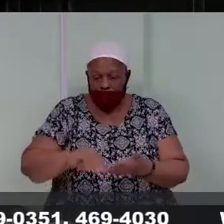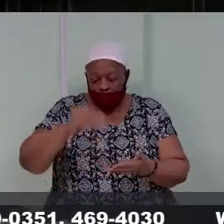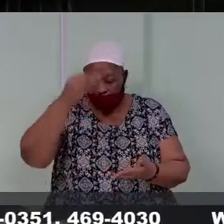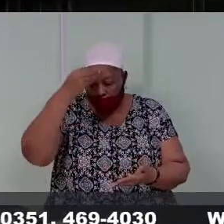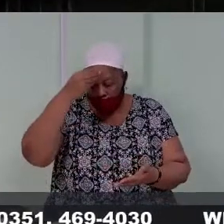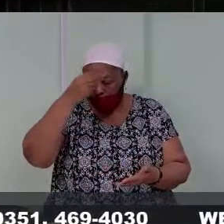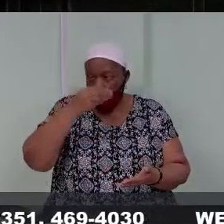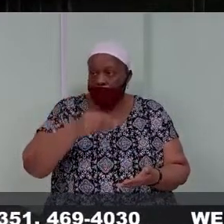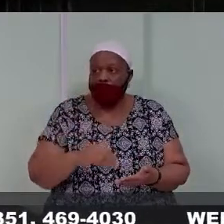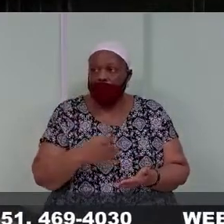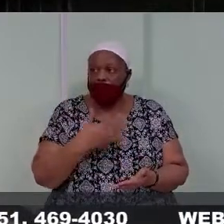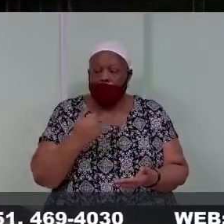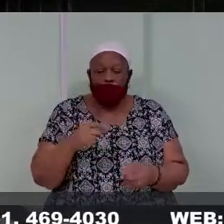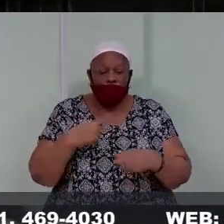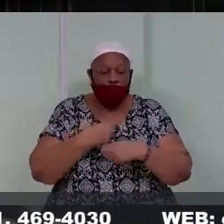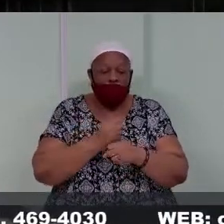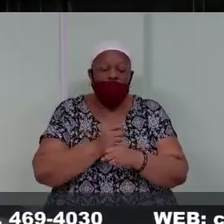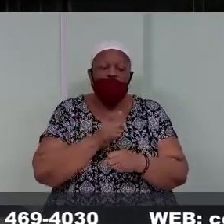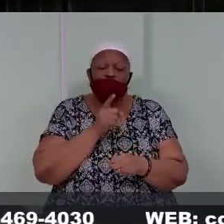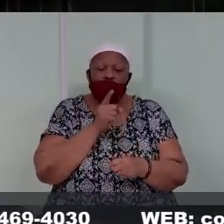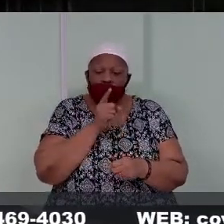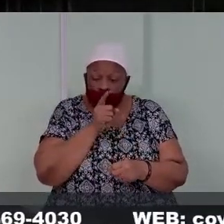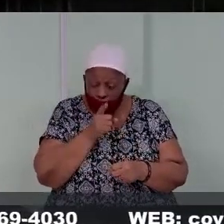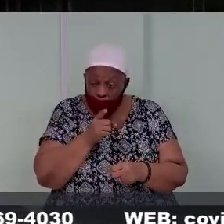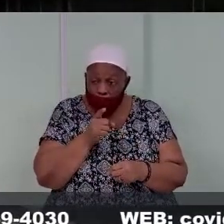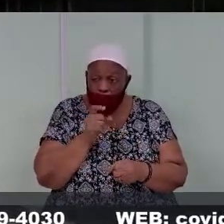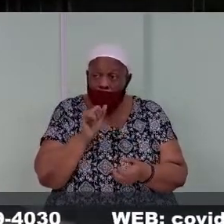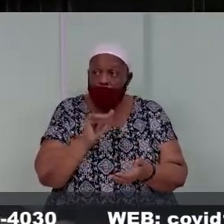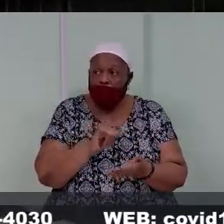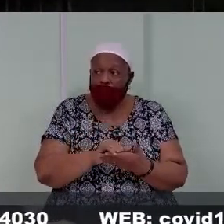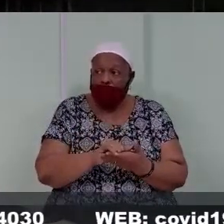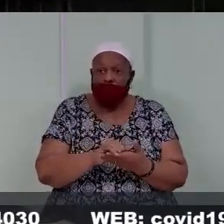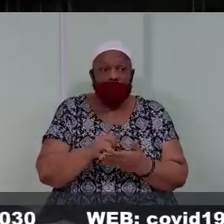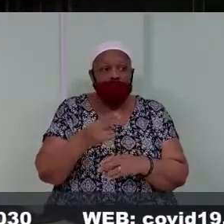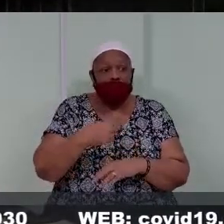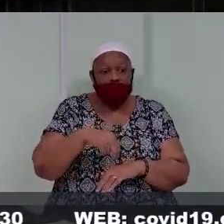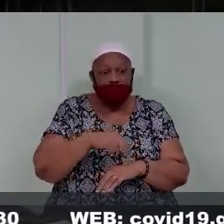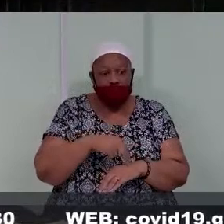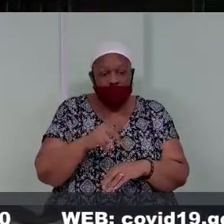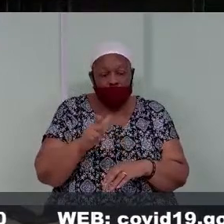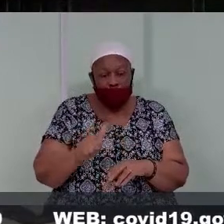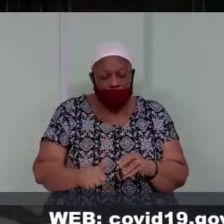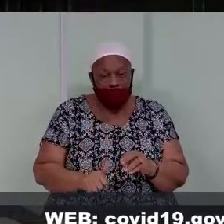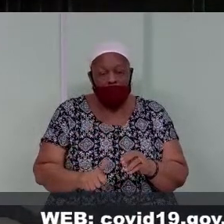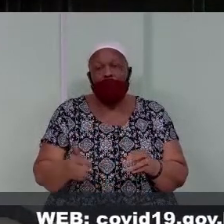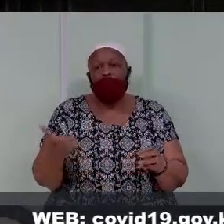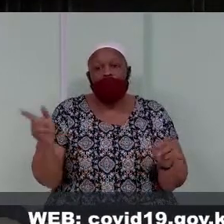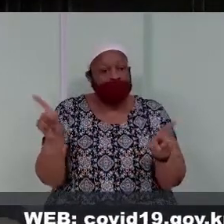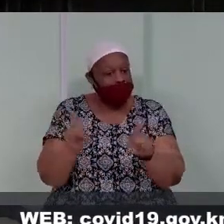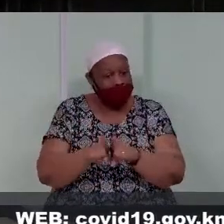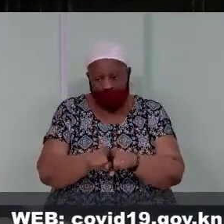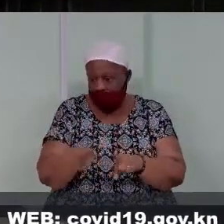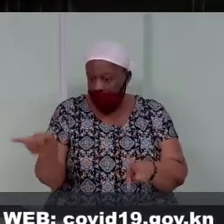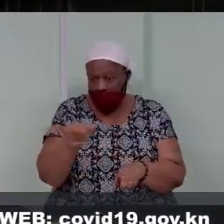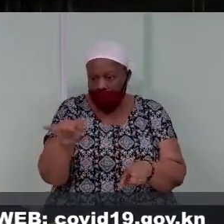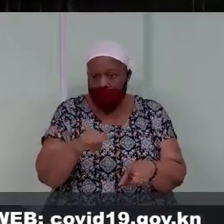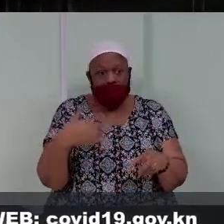services, and to ensure a consistent national approach to registration and